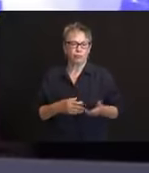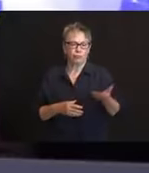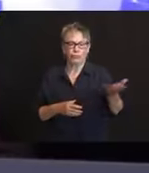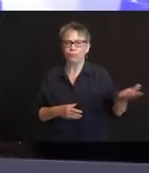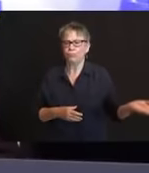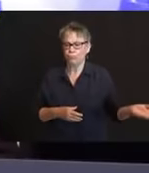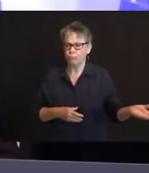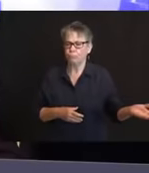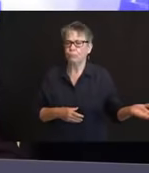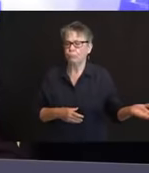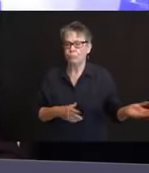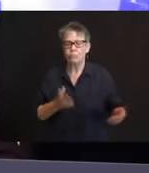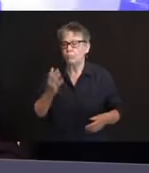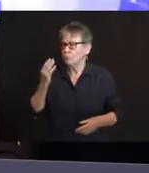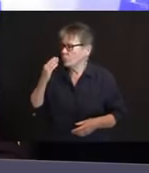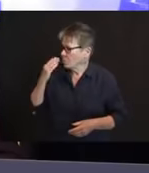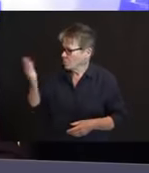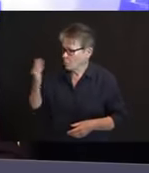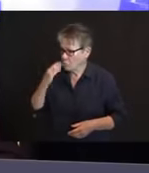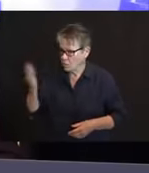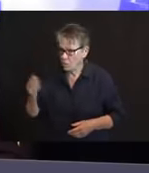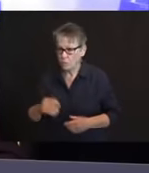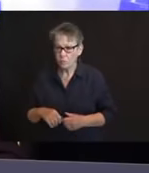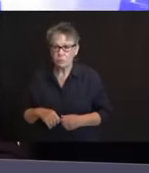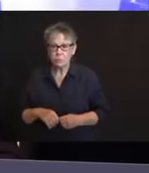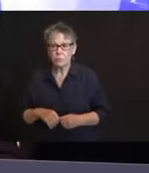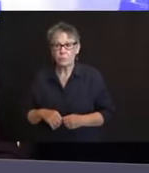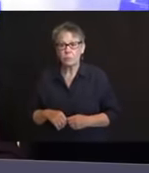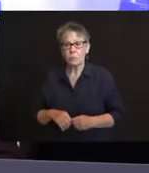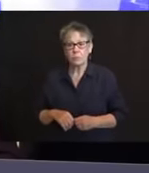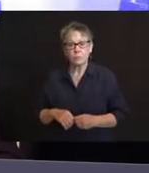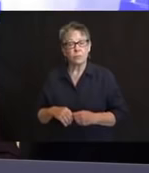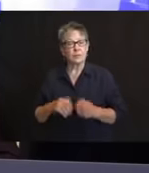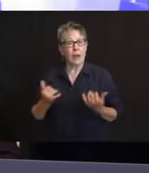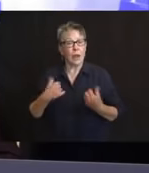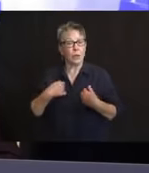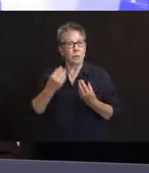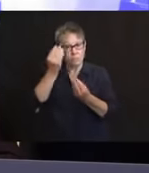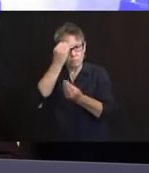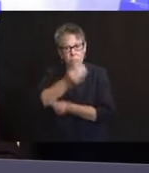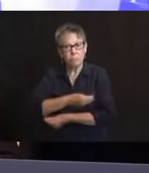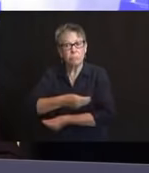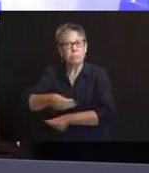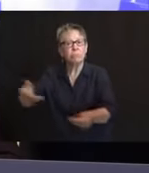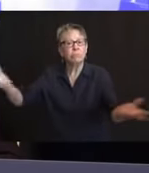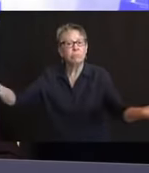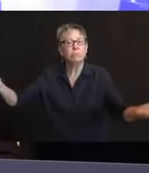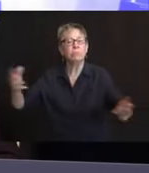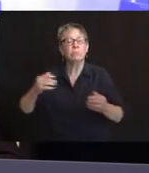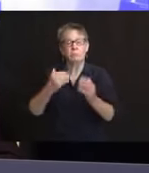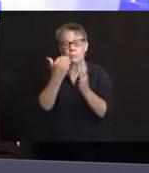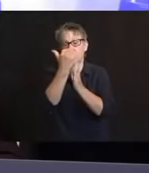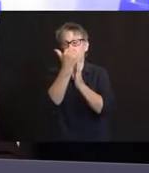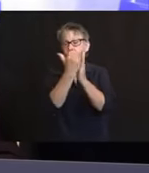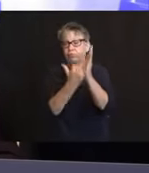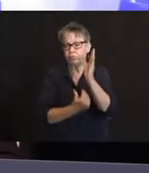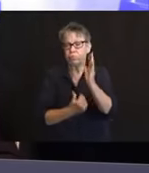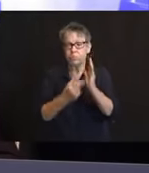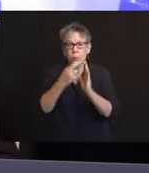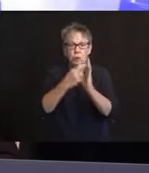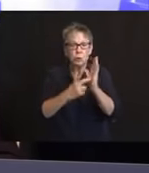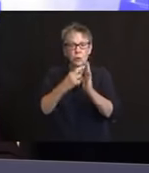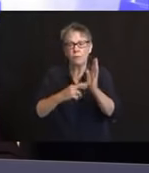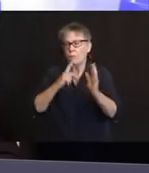releasing standards for sports activities today. These standards will guide organizations that oversee sporting activities